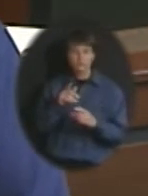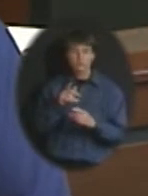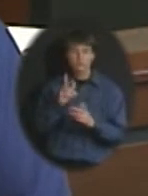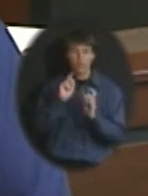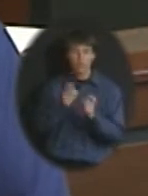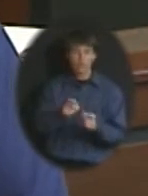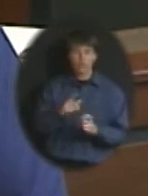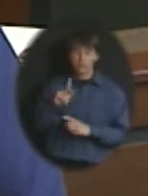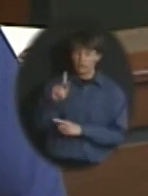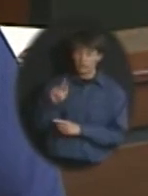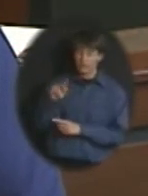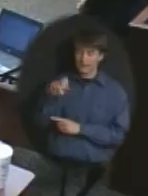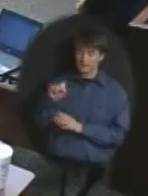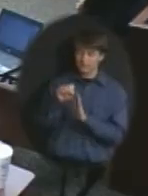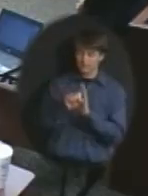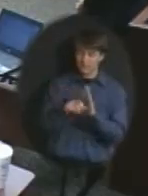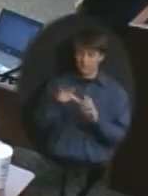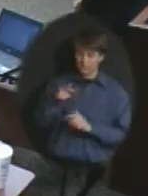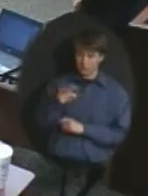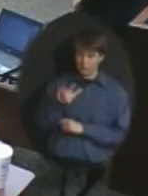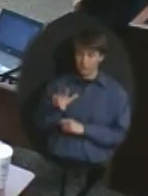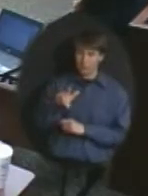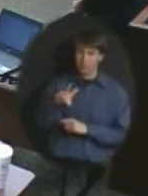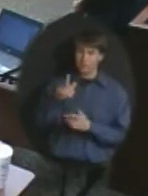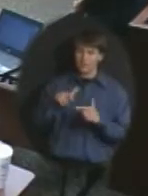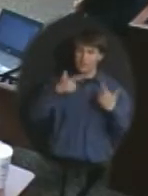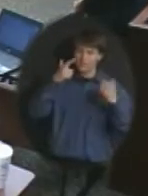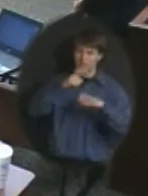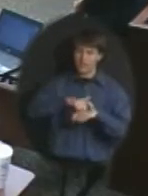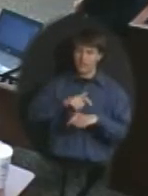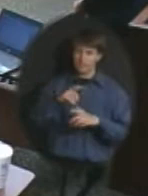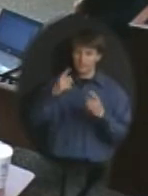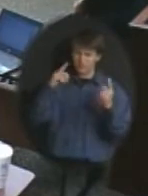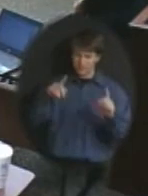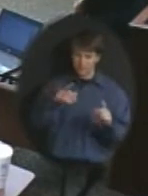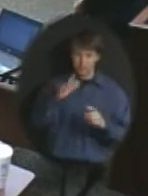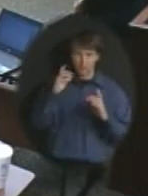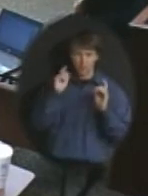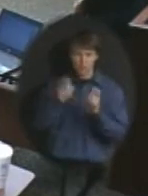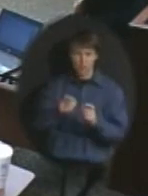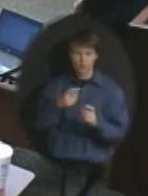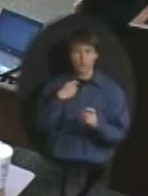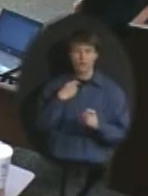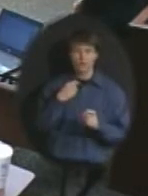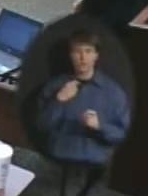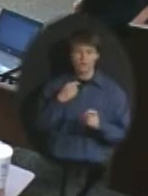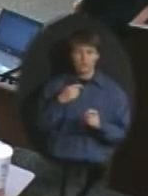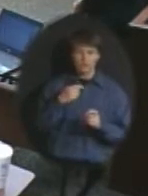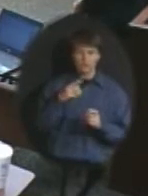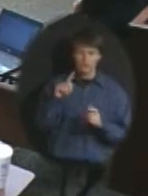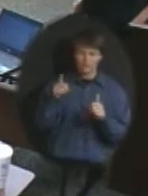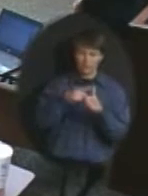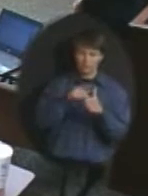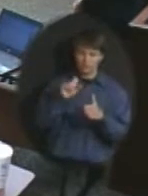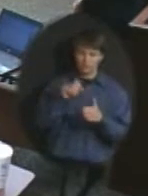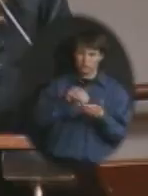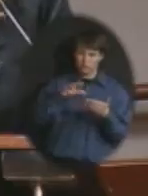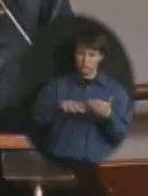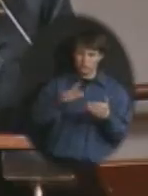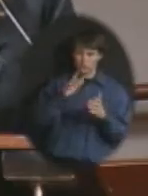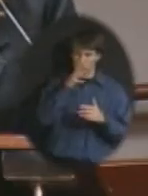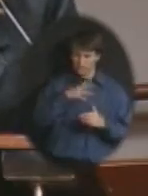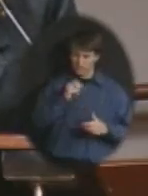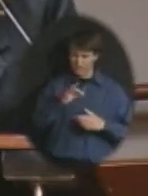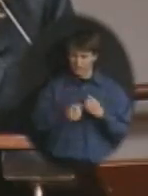State Pupil Transportation Association's Lifetime Achievement Award, First Students Woman of the Year in 2010, and in 2011 she received